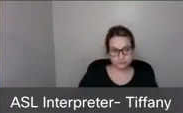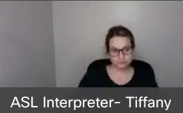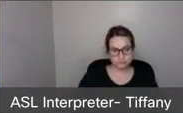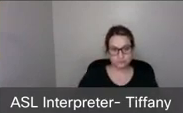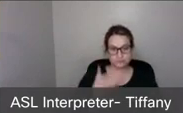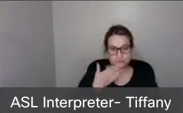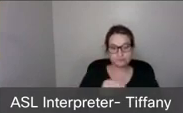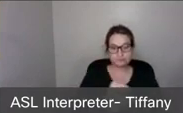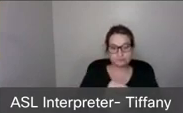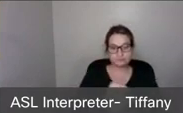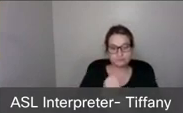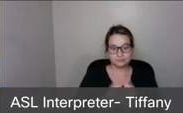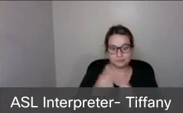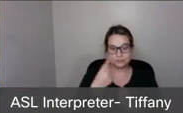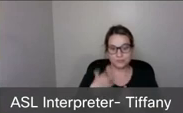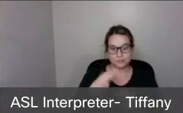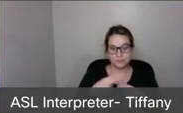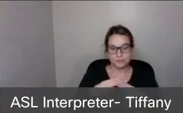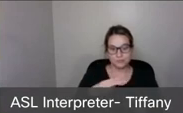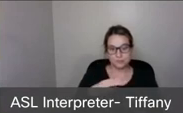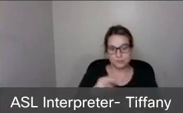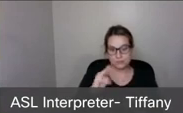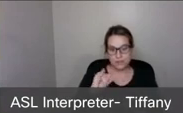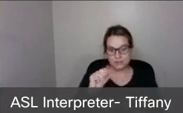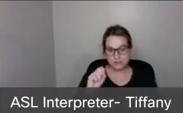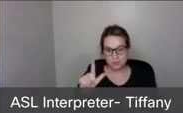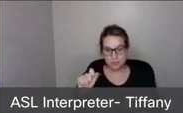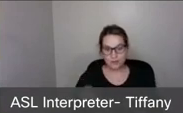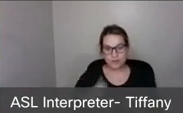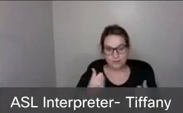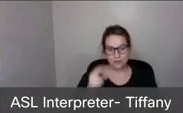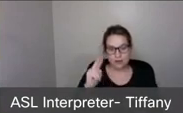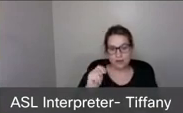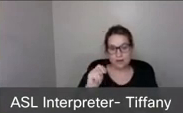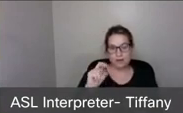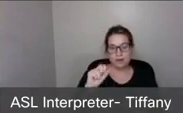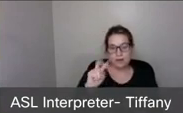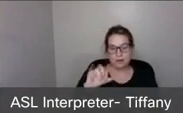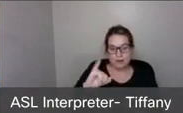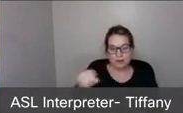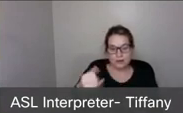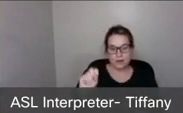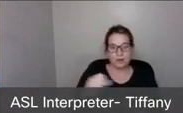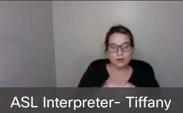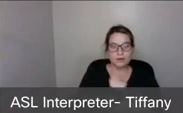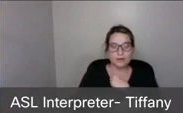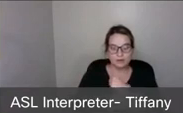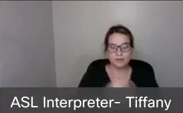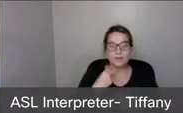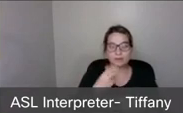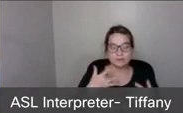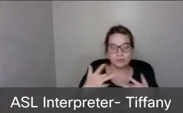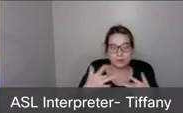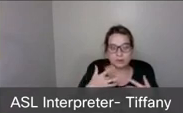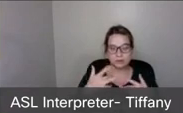Good evening, everyone. My name is Missa Poy, and I live here in Navajo County. I'm here to voice my concern about the congressional